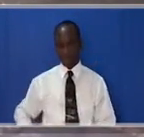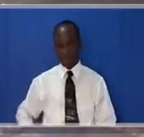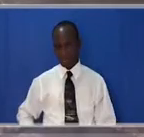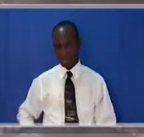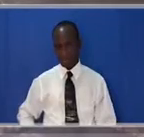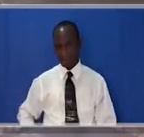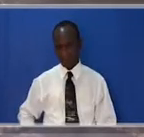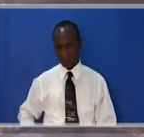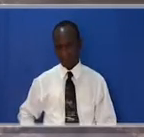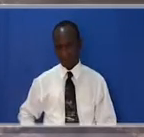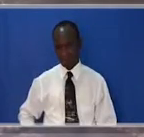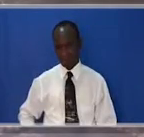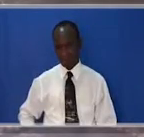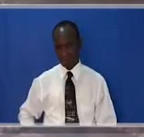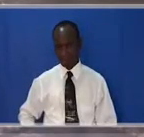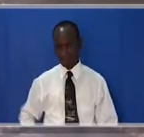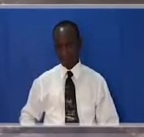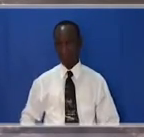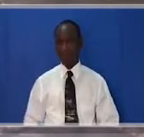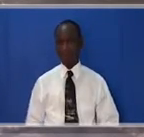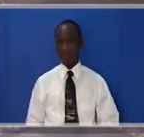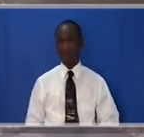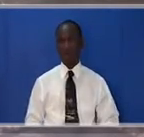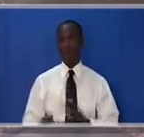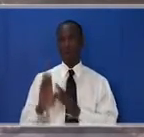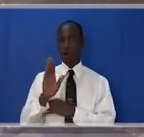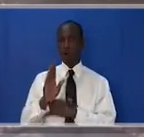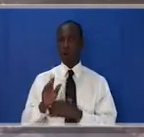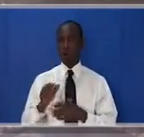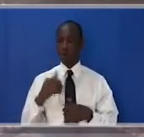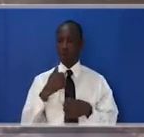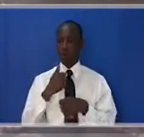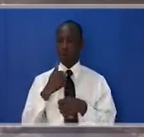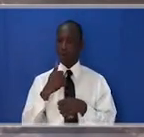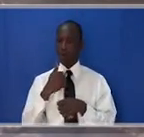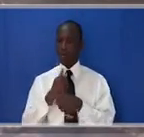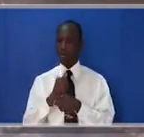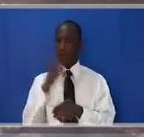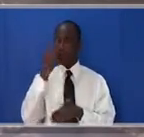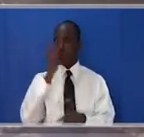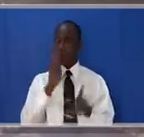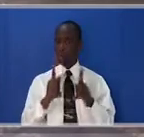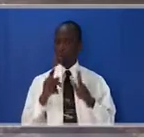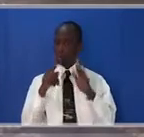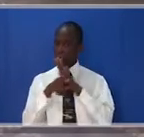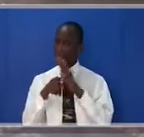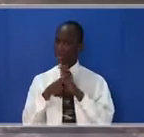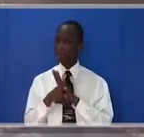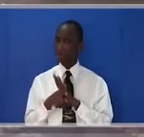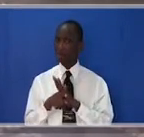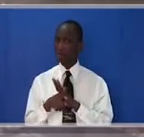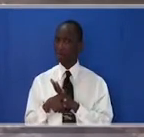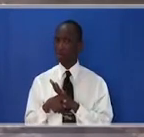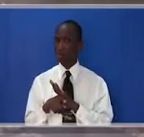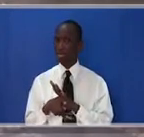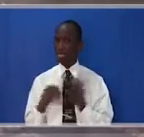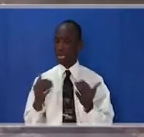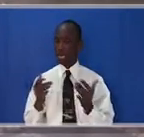the Israelites through the hands of the Roman government crucified, both Lord and